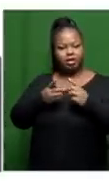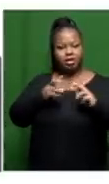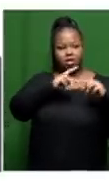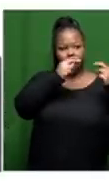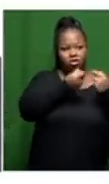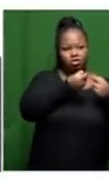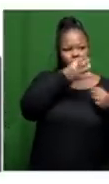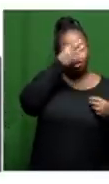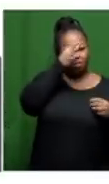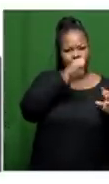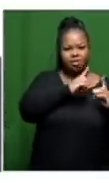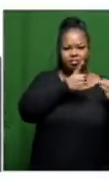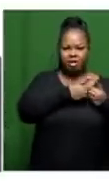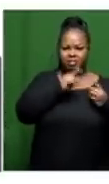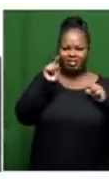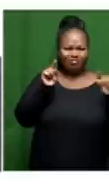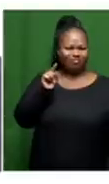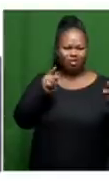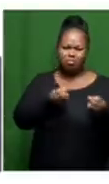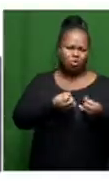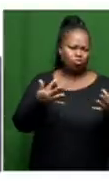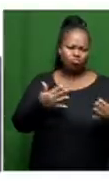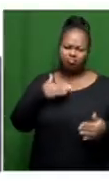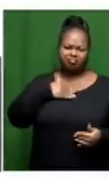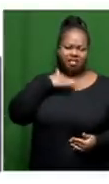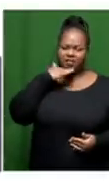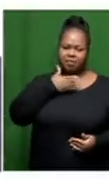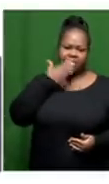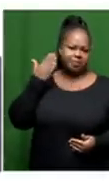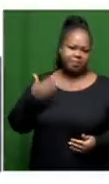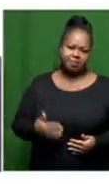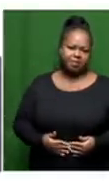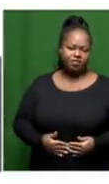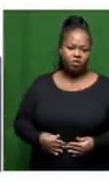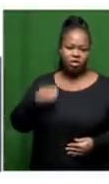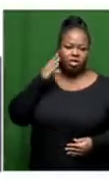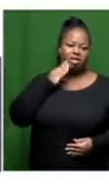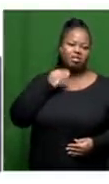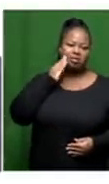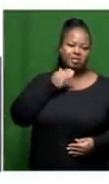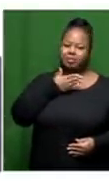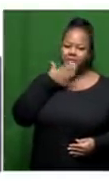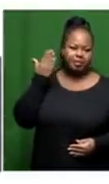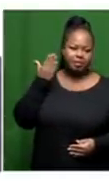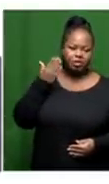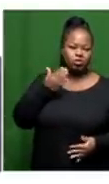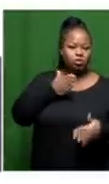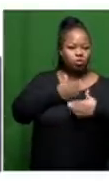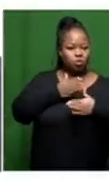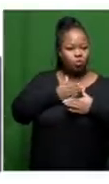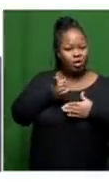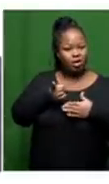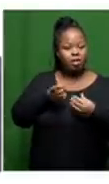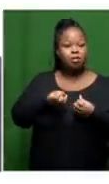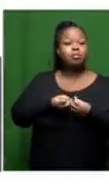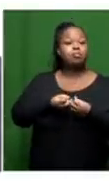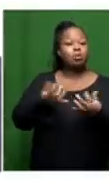government departments are largely not enough or senior enough or experienced enough to do the work, and the